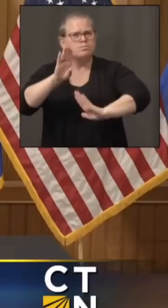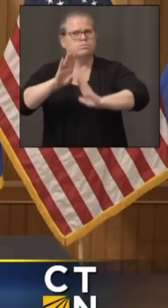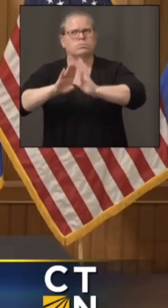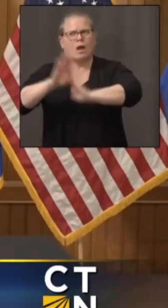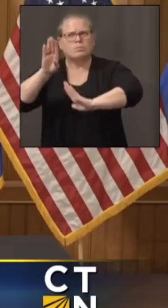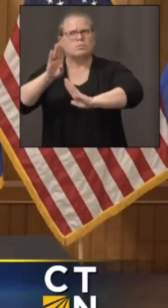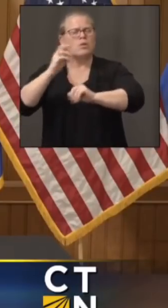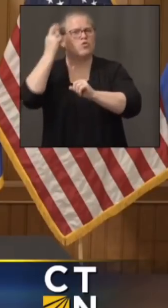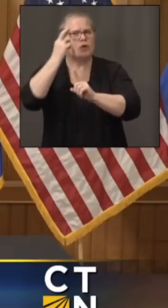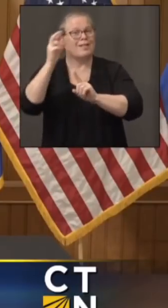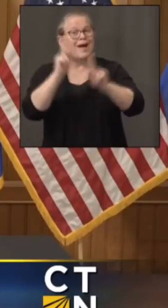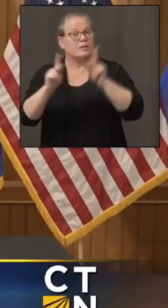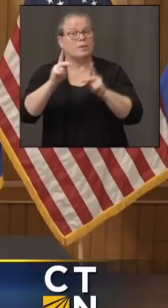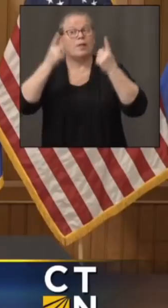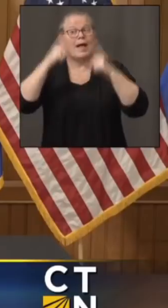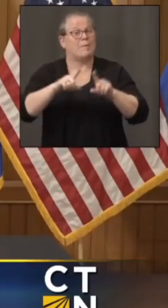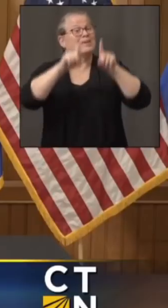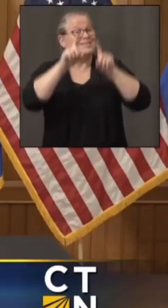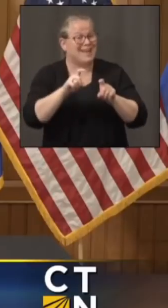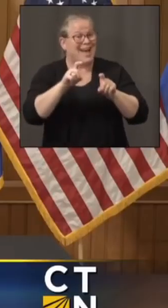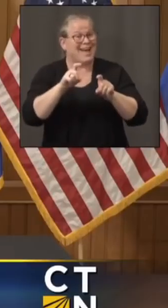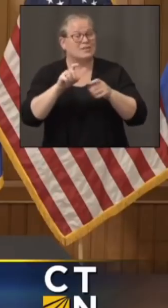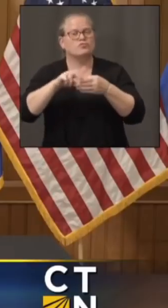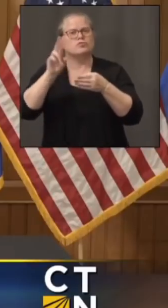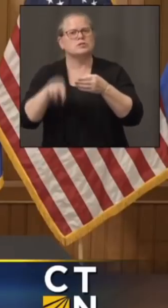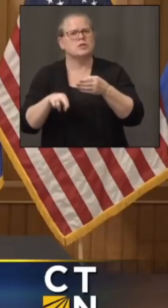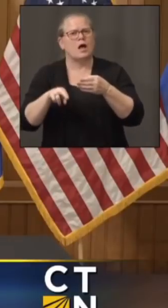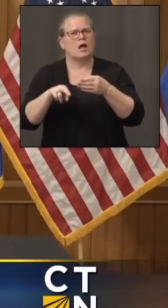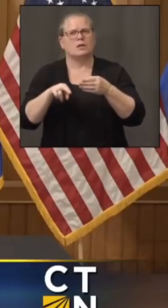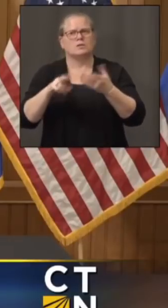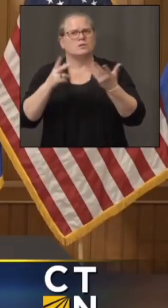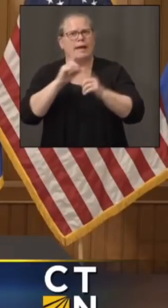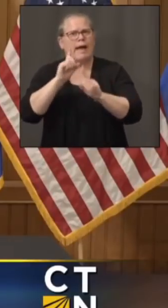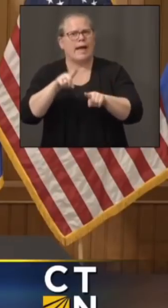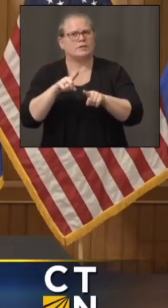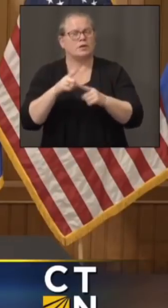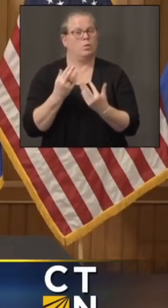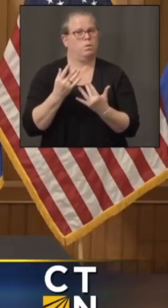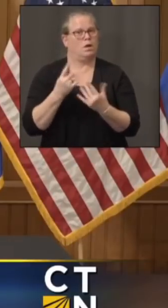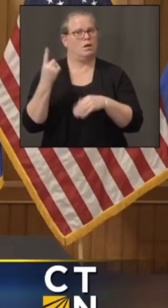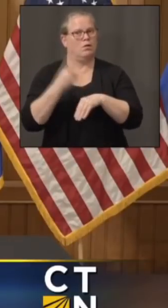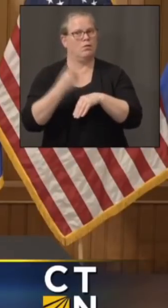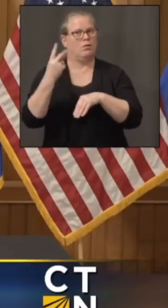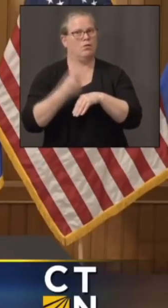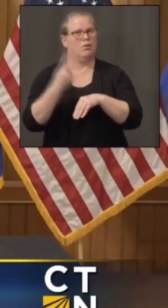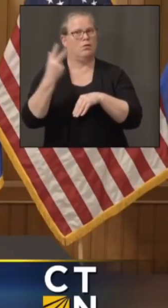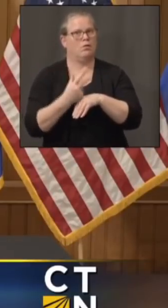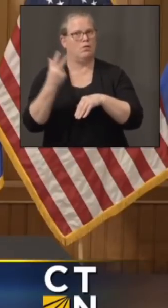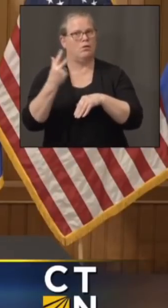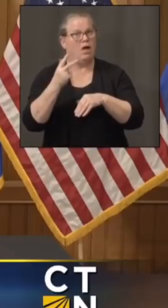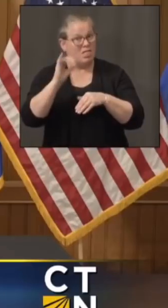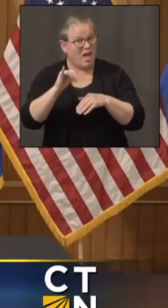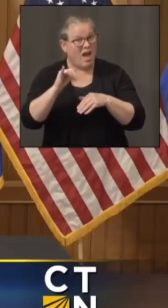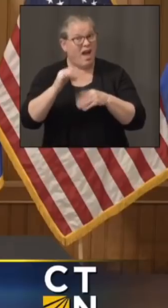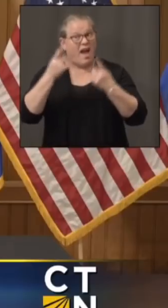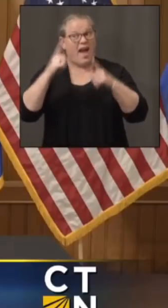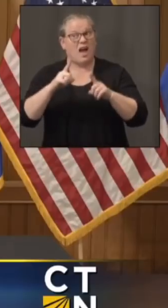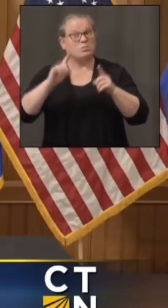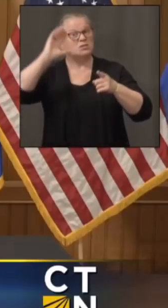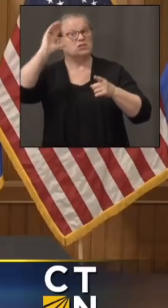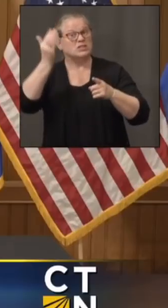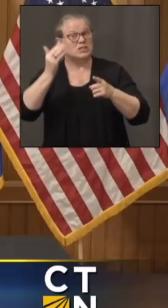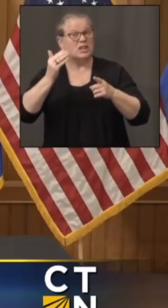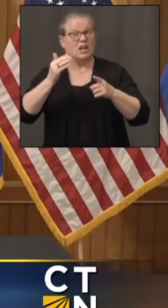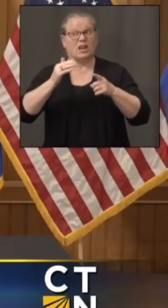people are needing to wait days to get tested. Is the state aware of these issues, and how widespread is this? Why don't you take that,